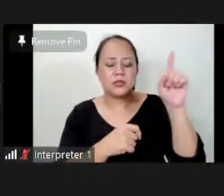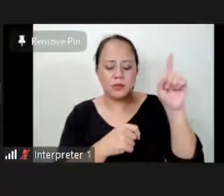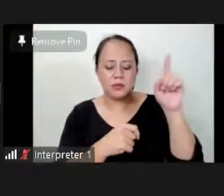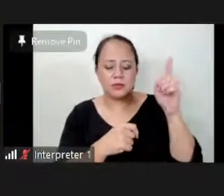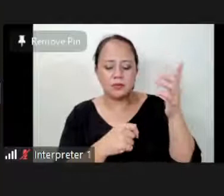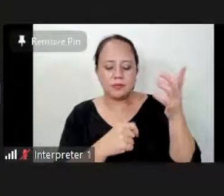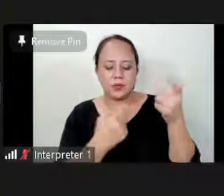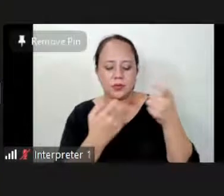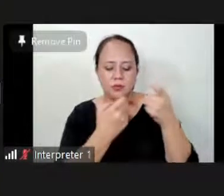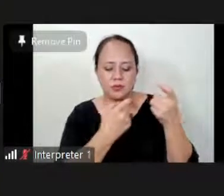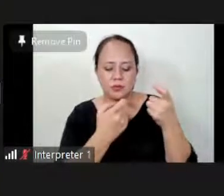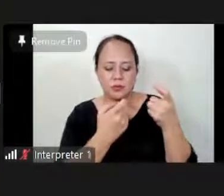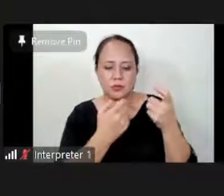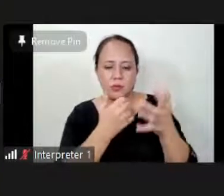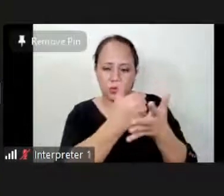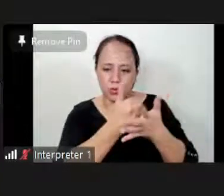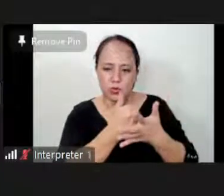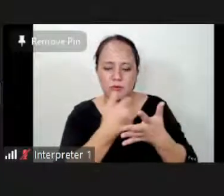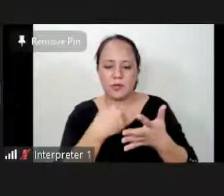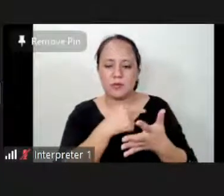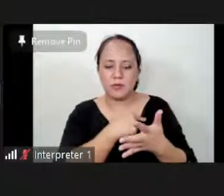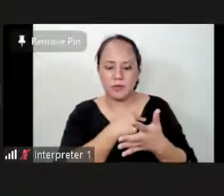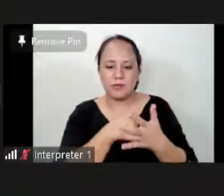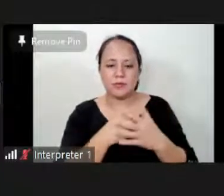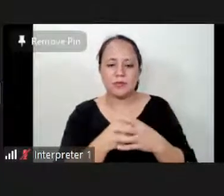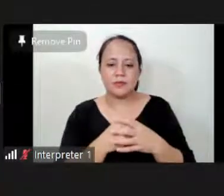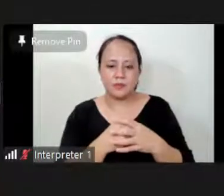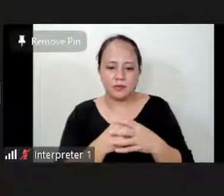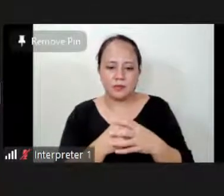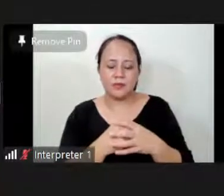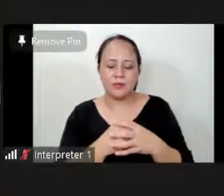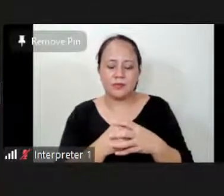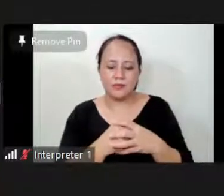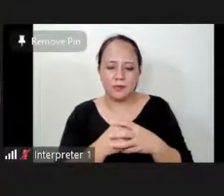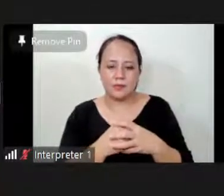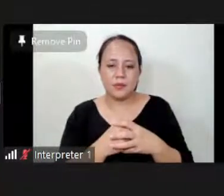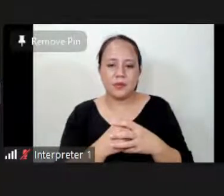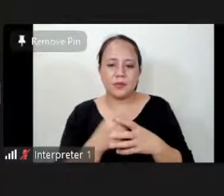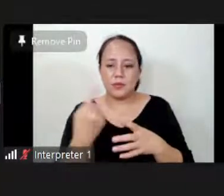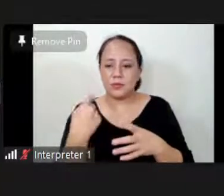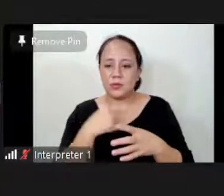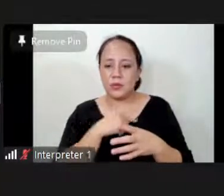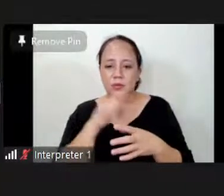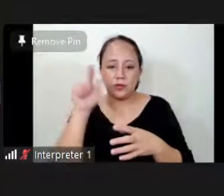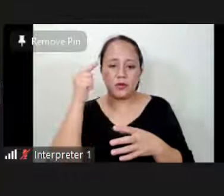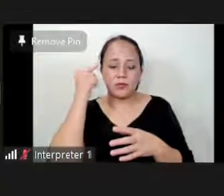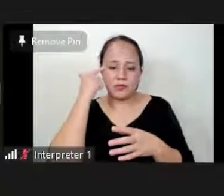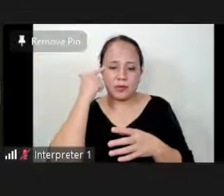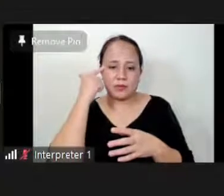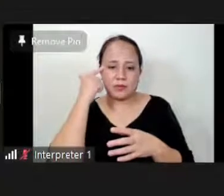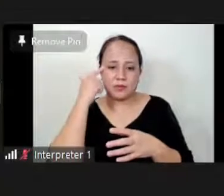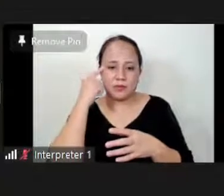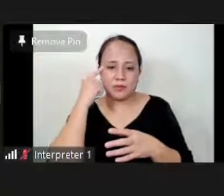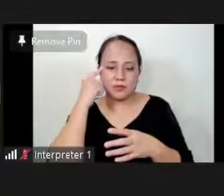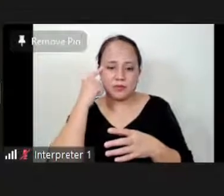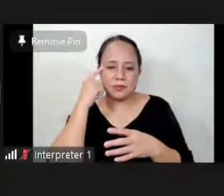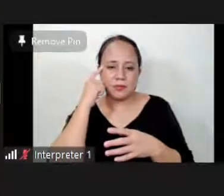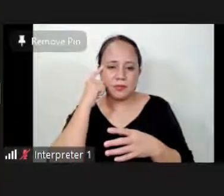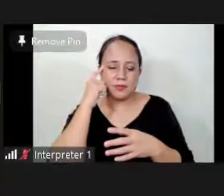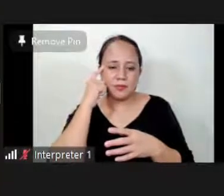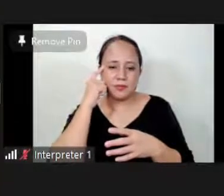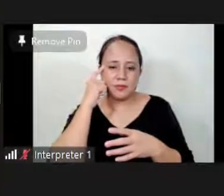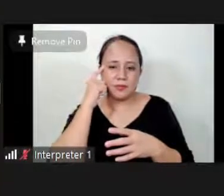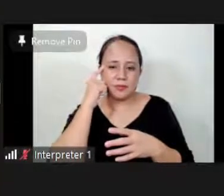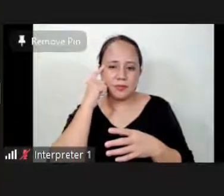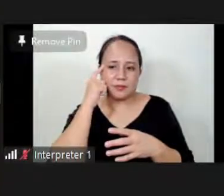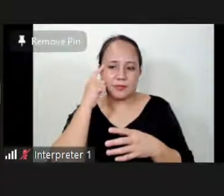yung tumutulong sa amin at lalong higit sana sa ating gobyerno na